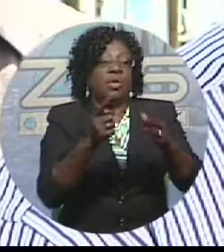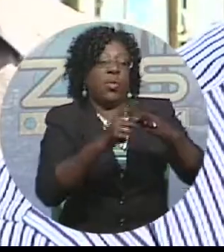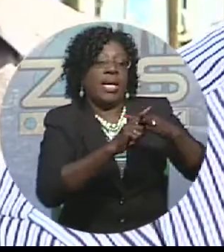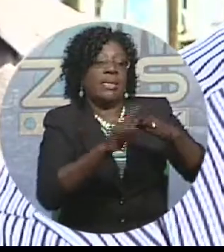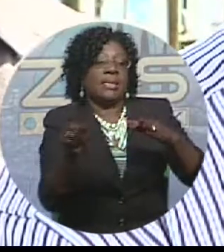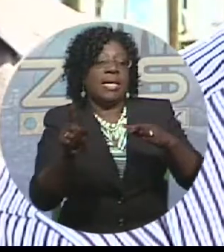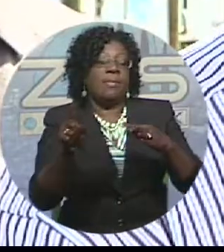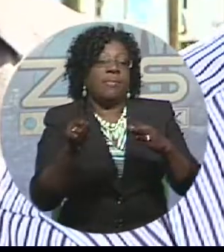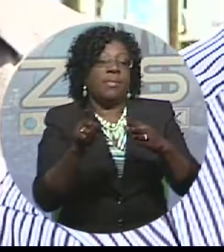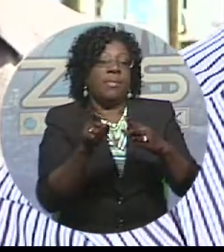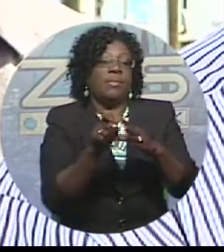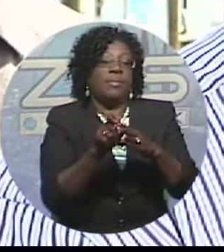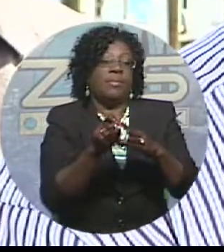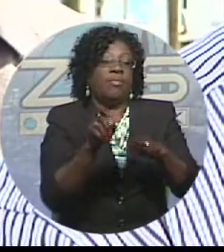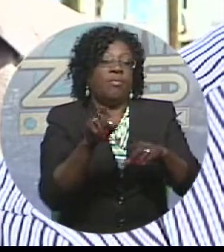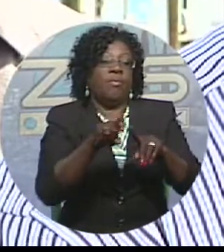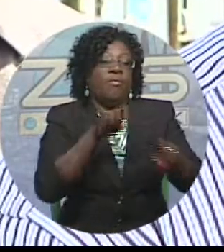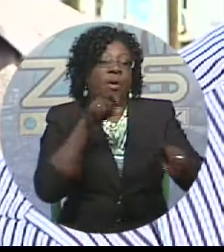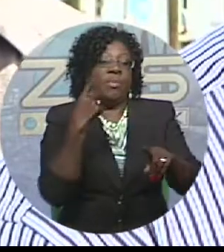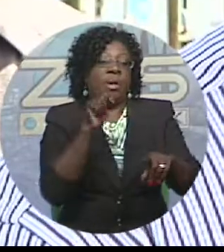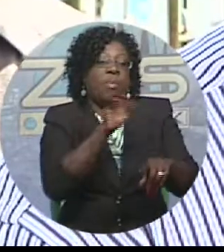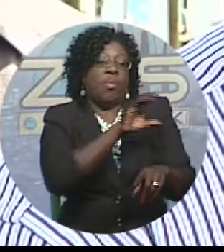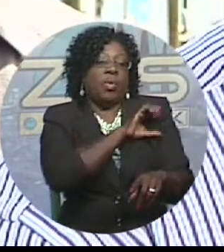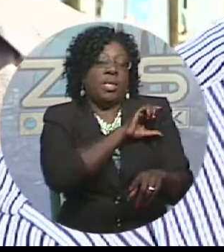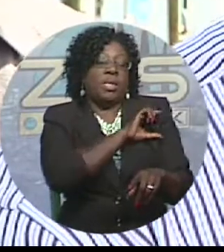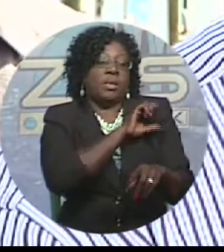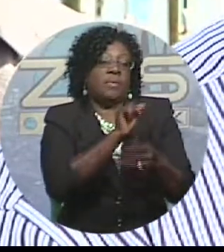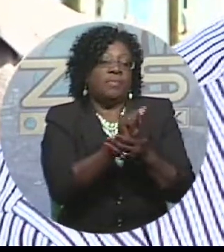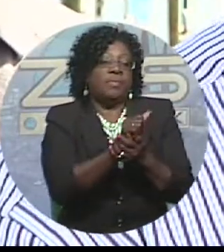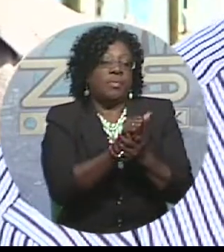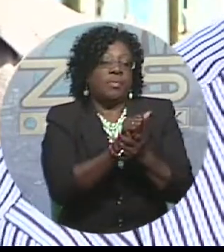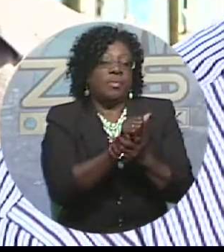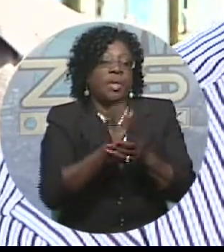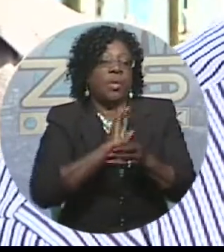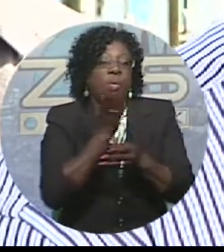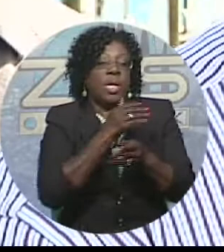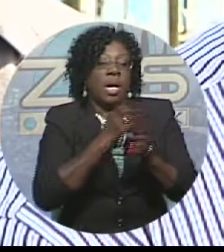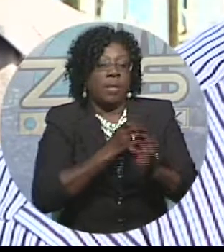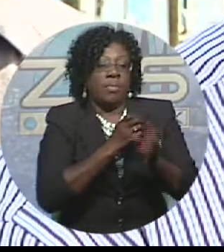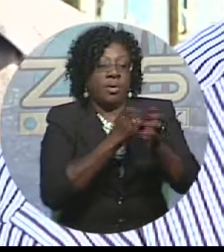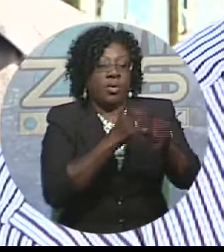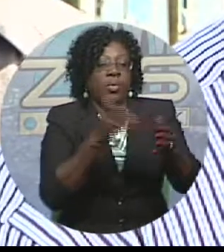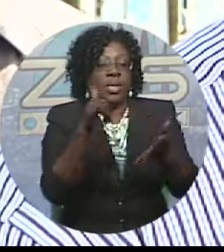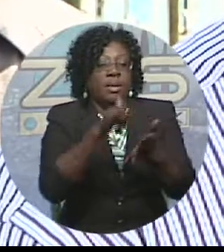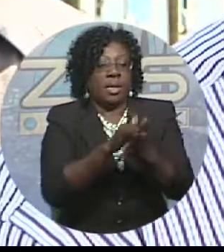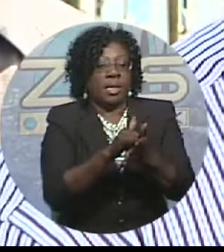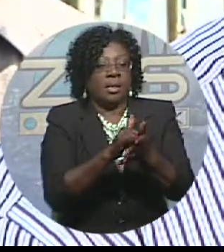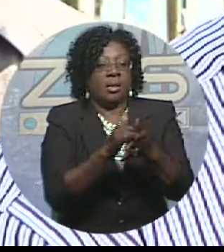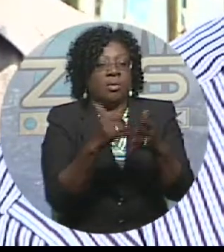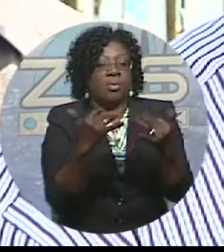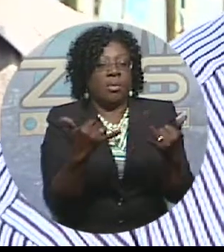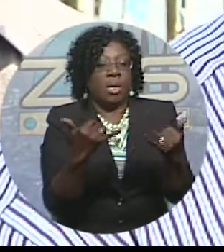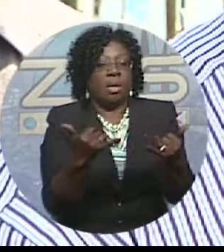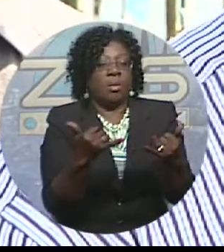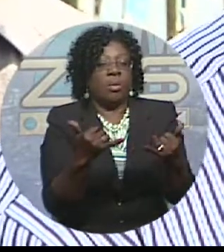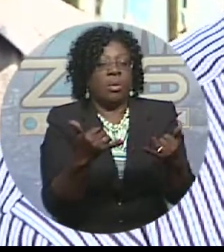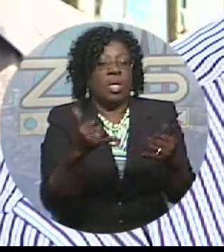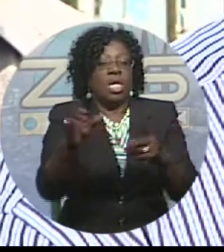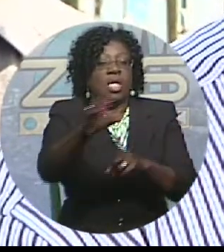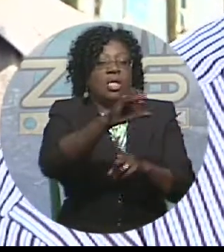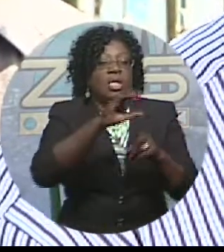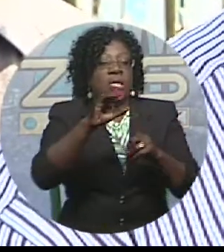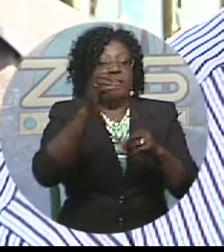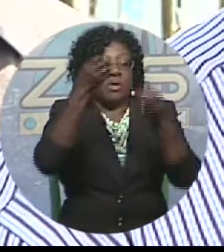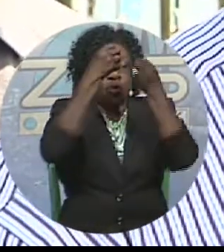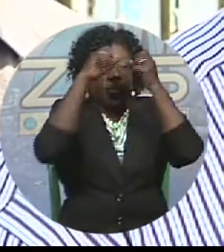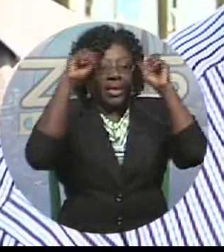our apprehension at the moment. We are vigorously pursuing that part of our investigation. Chief Superintendent of